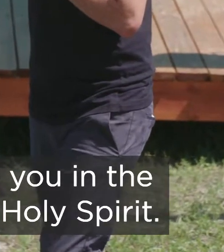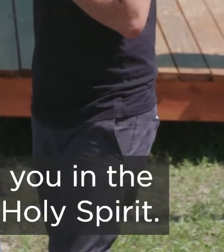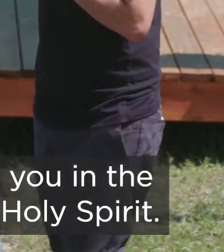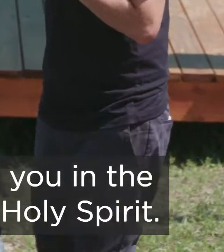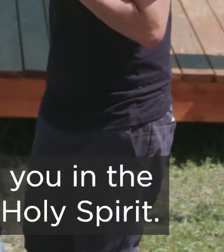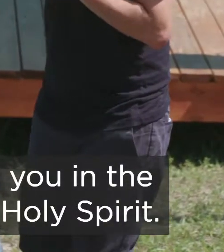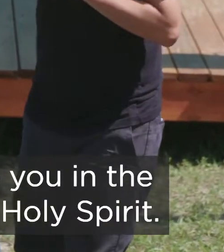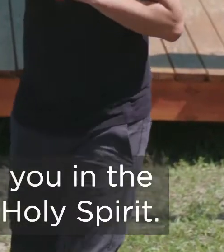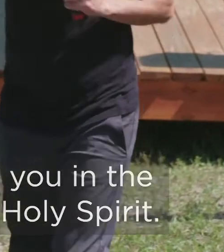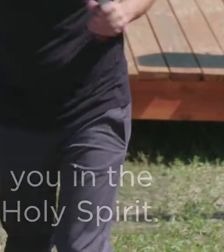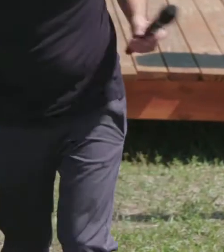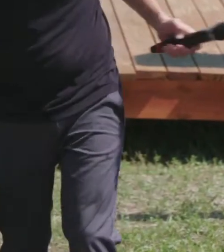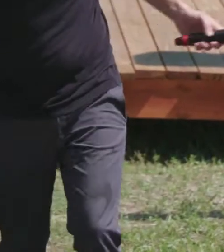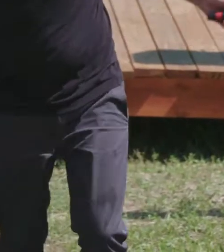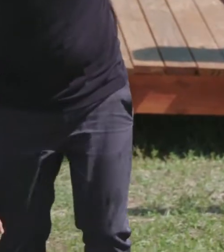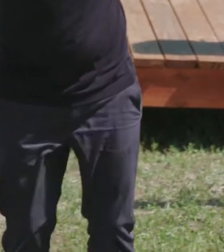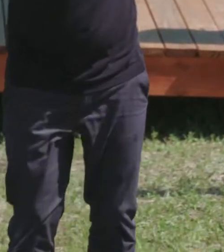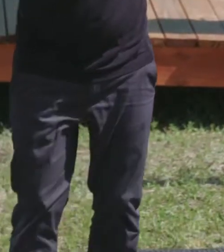the Son, and the Holy Spirit.